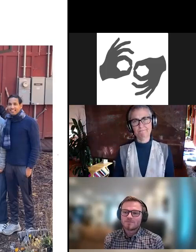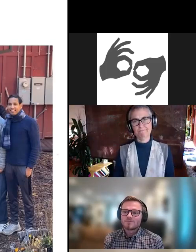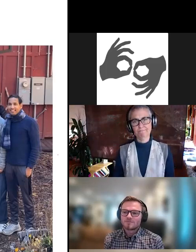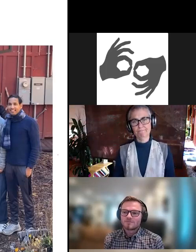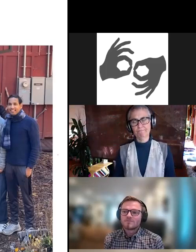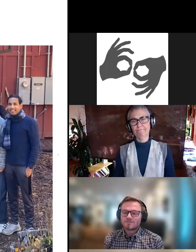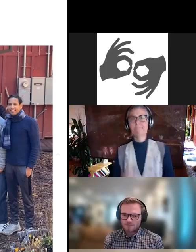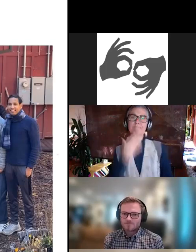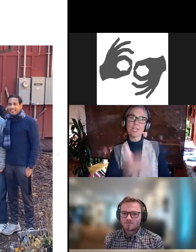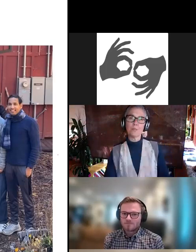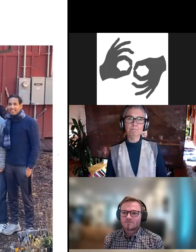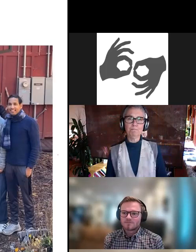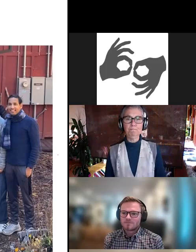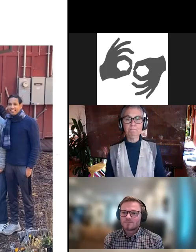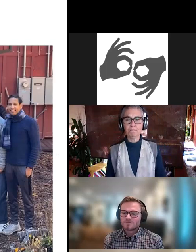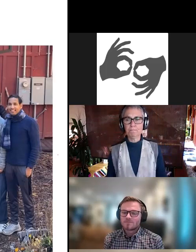Thanks.